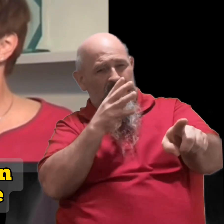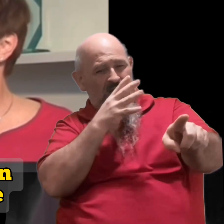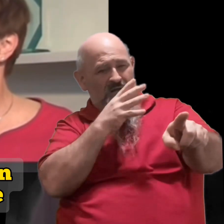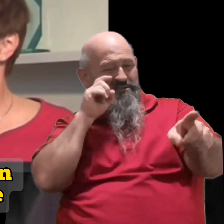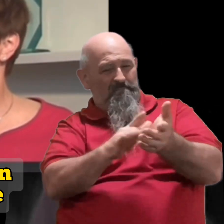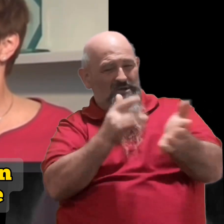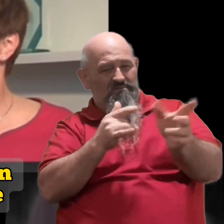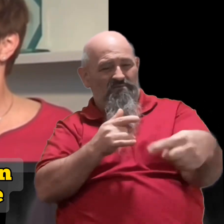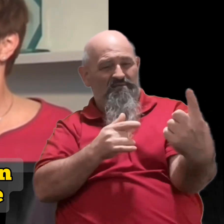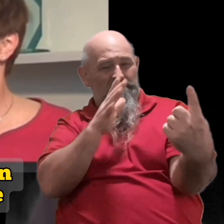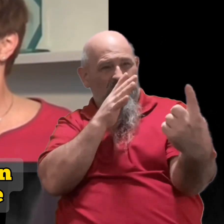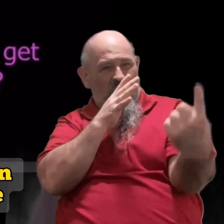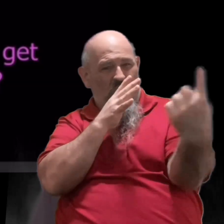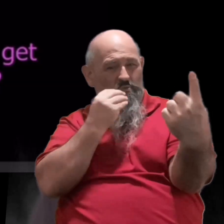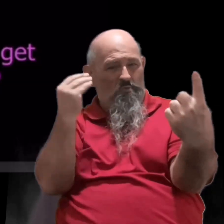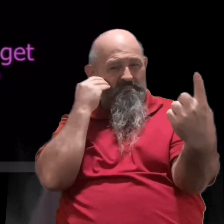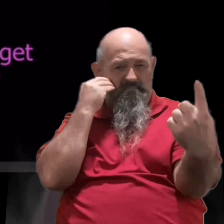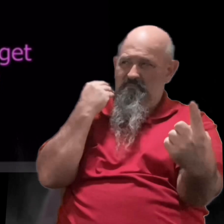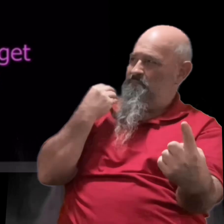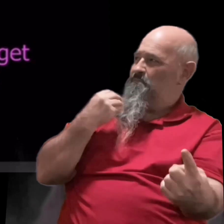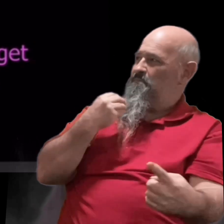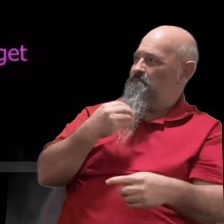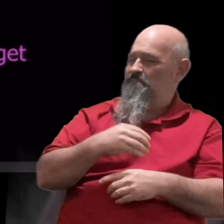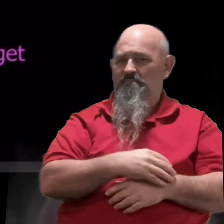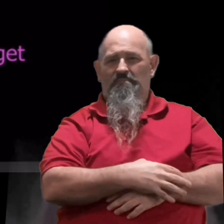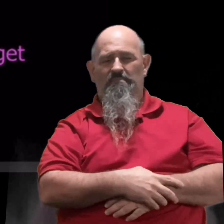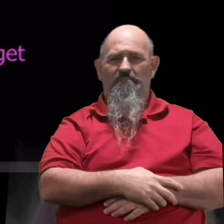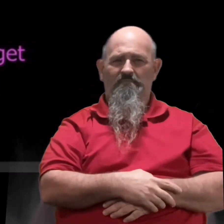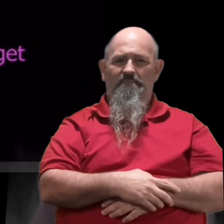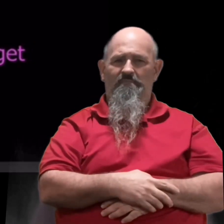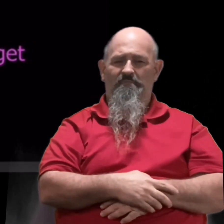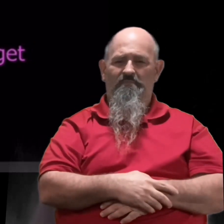abuse, when there's only been a mother in the home.